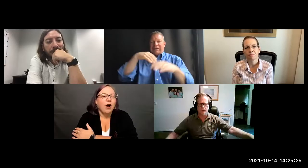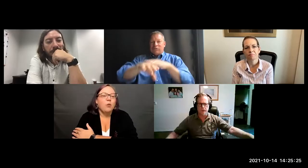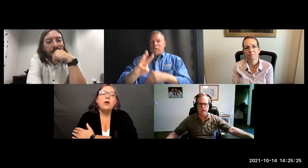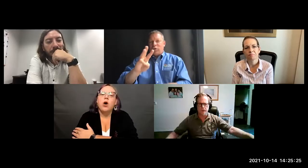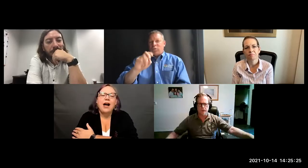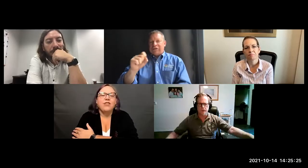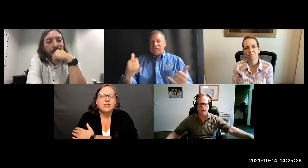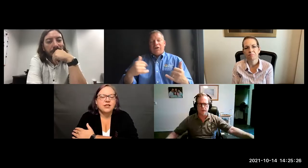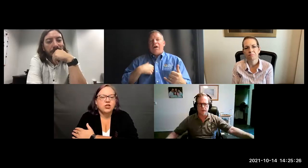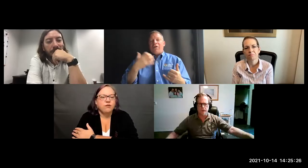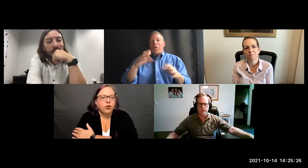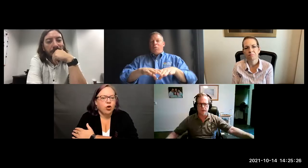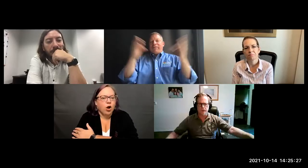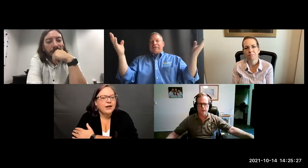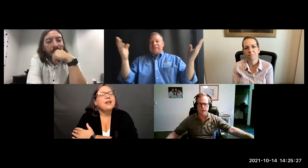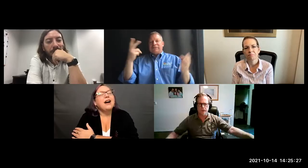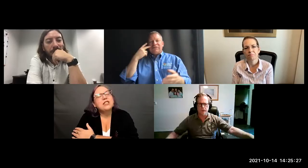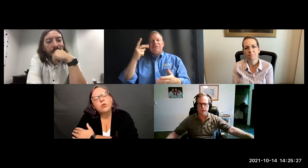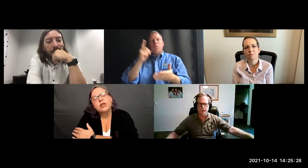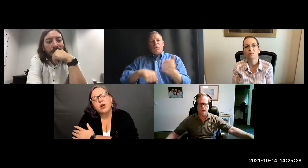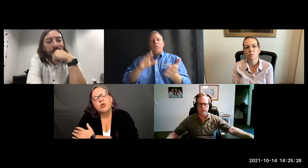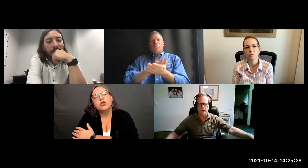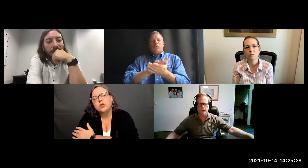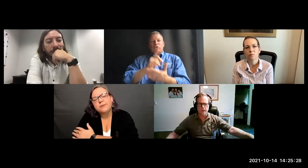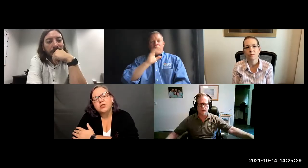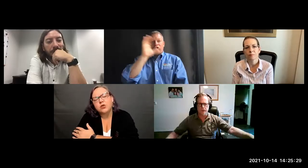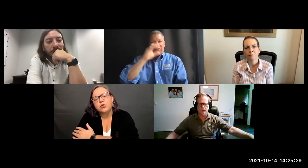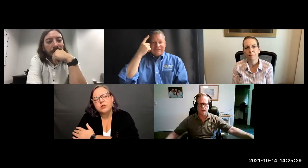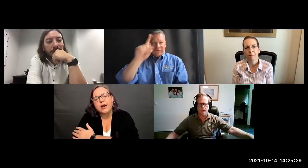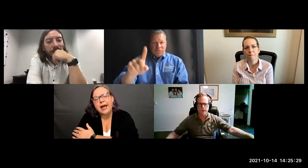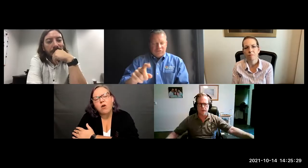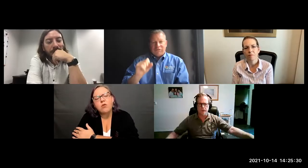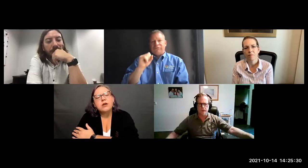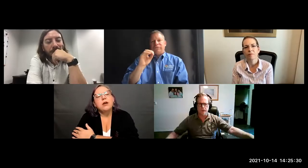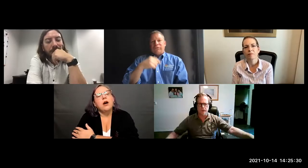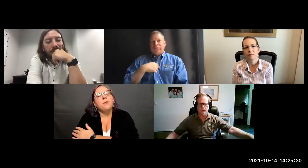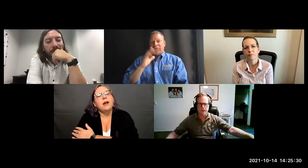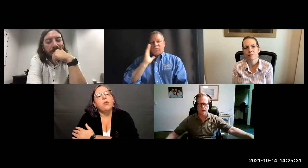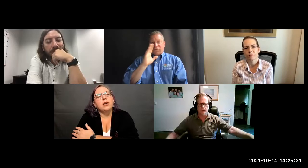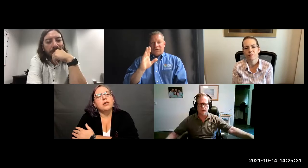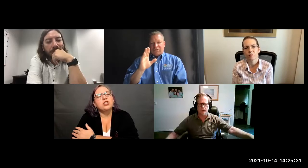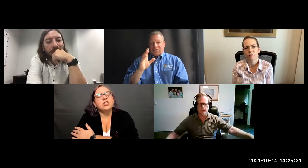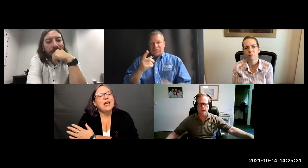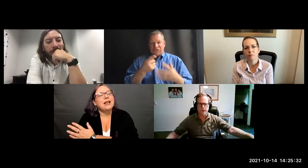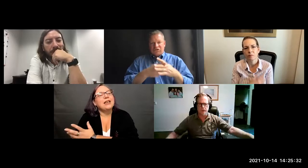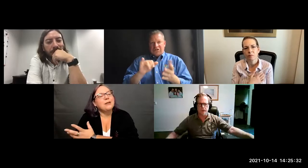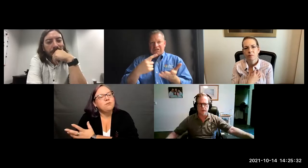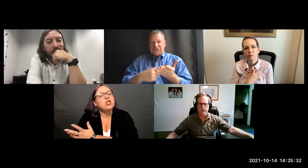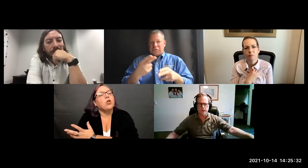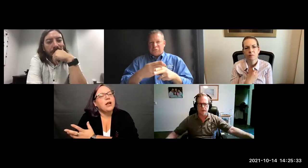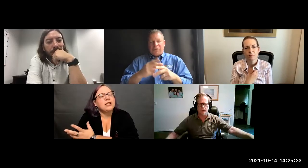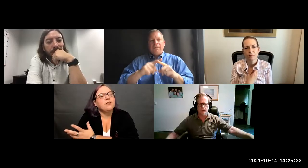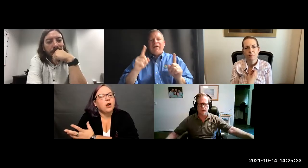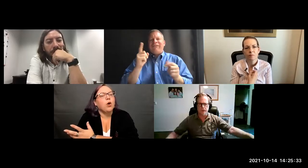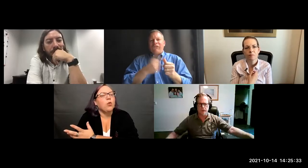or not. We will have this discussion further on. I don't want to go too deep into the woods right now, but I want to just kind of get a